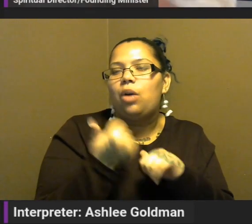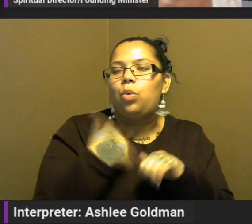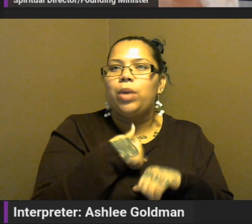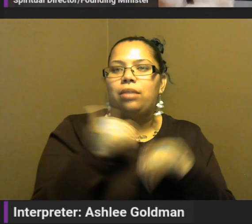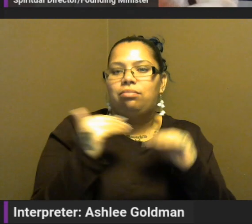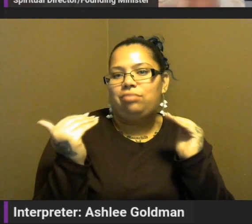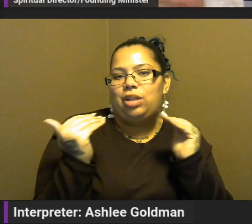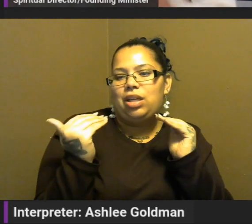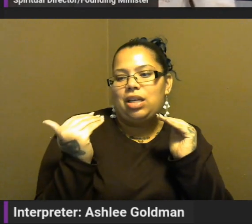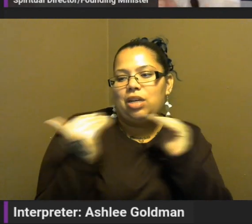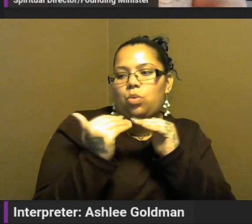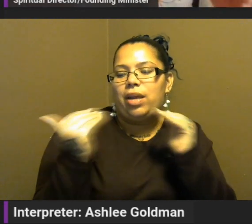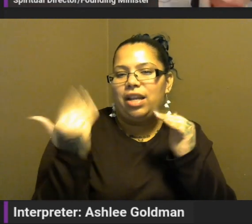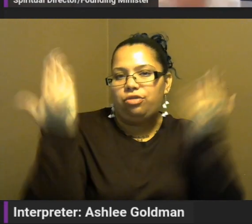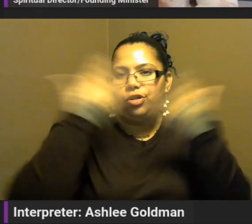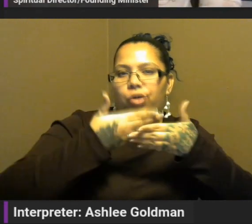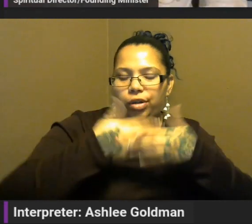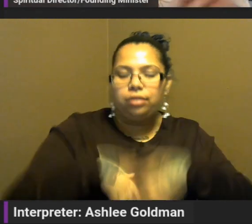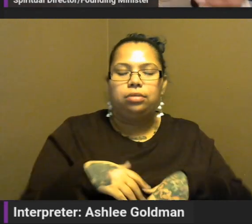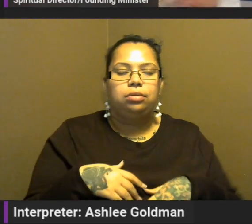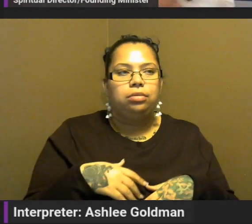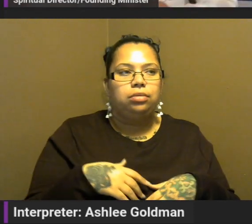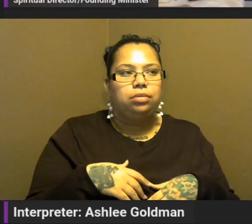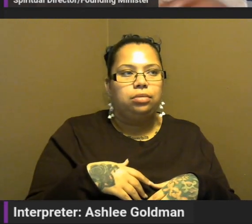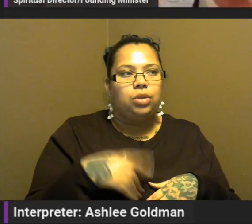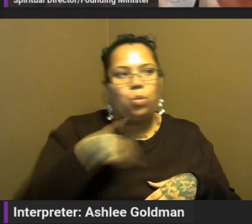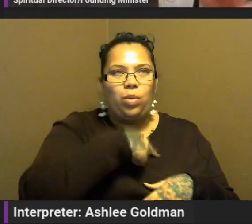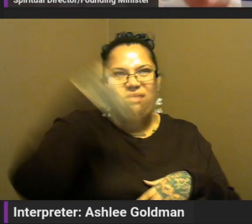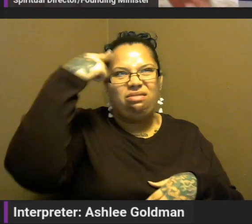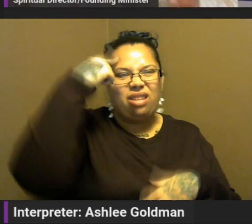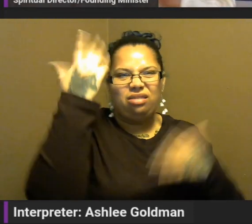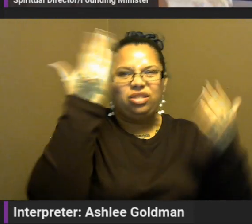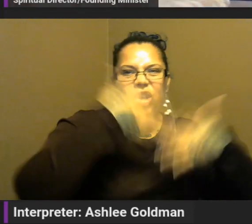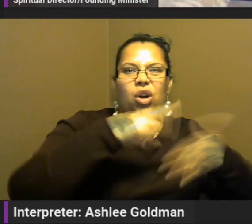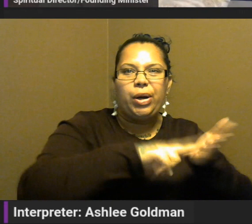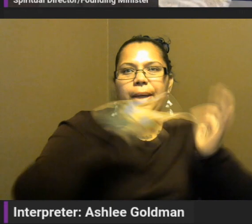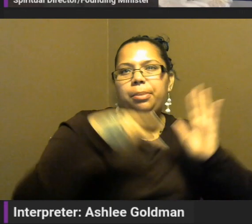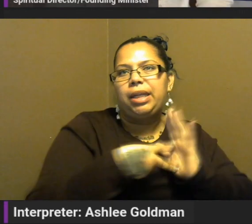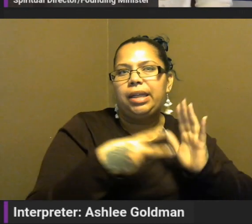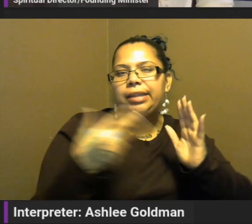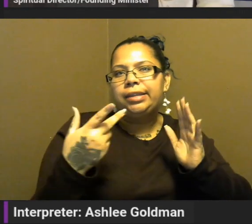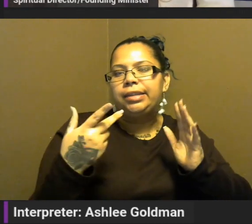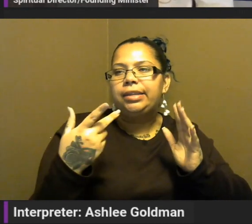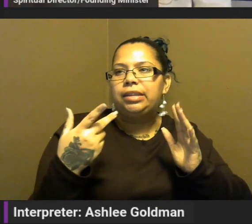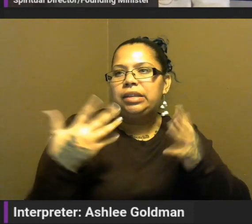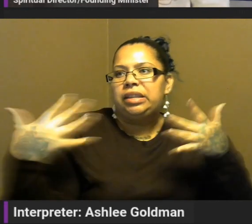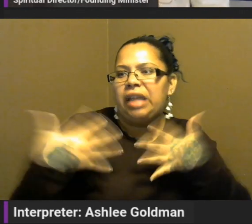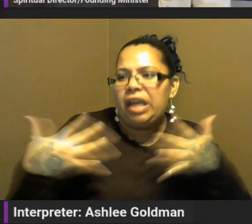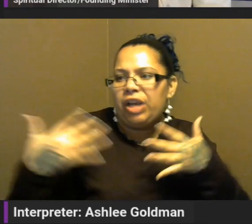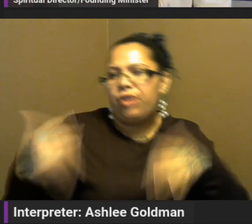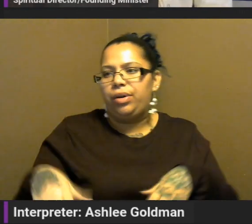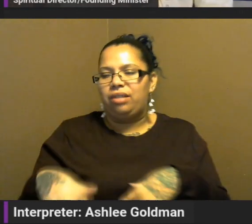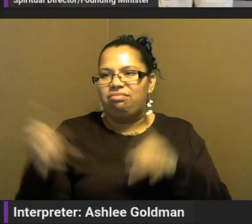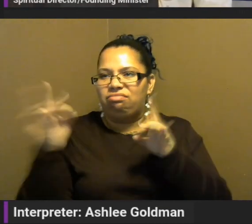the darkness with all that is bad, all that is wrong, all that is scary, all that should be avoided.